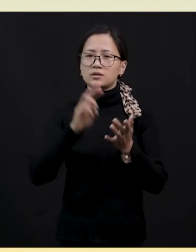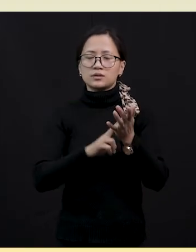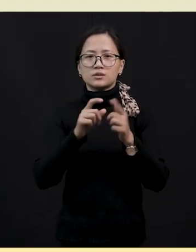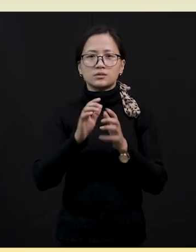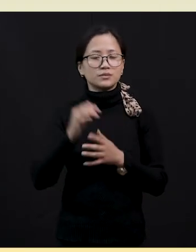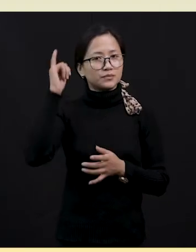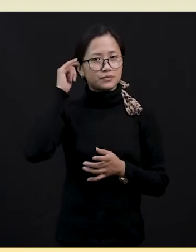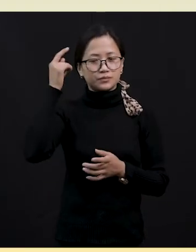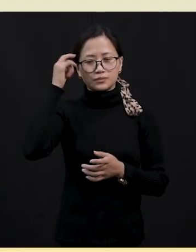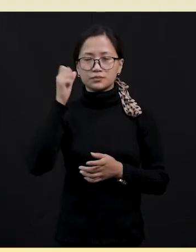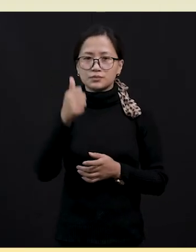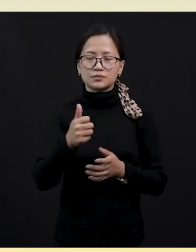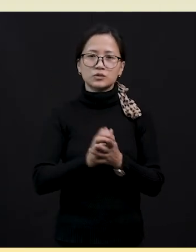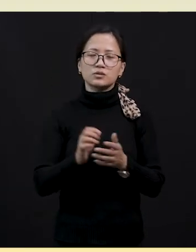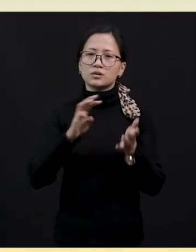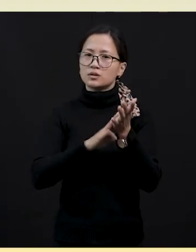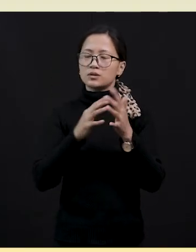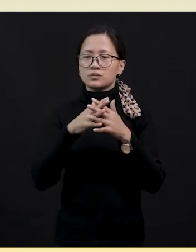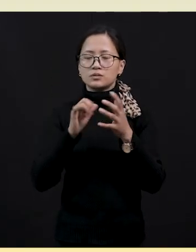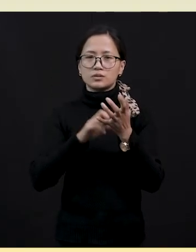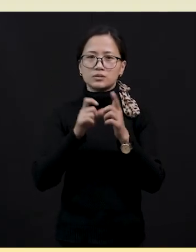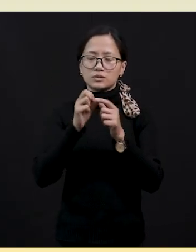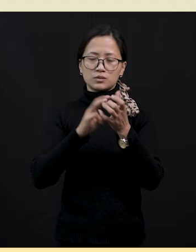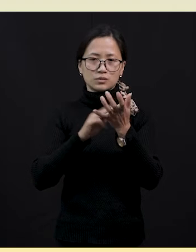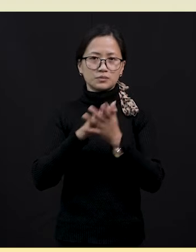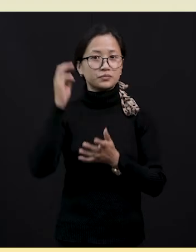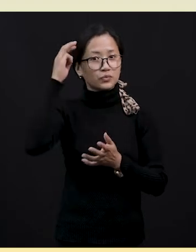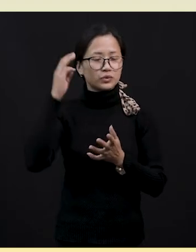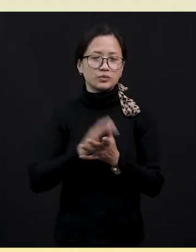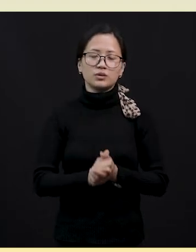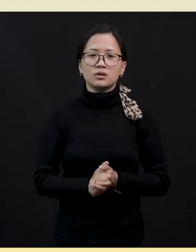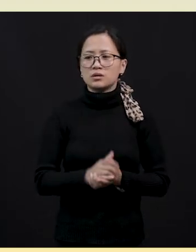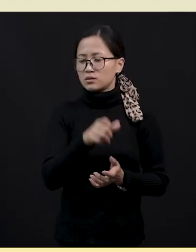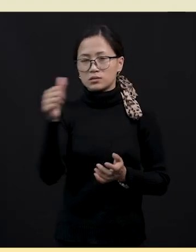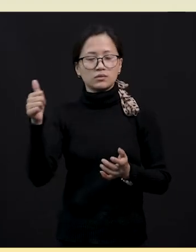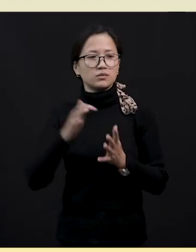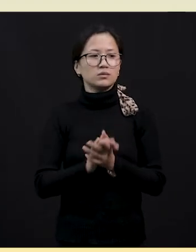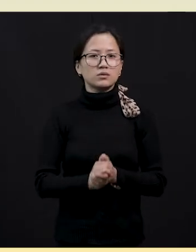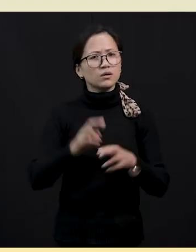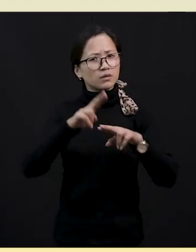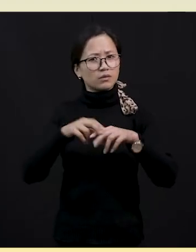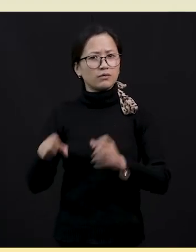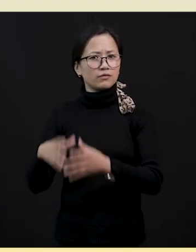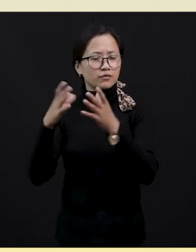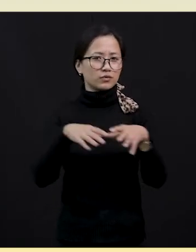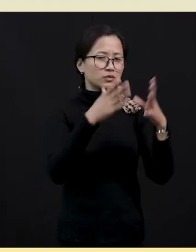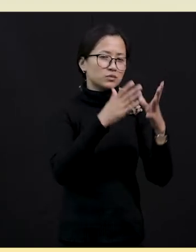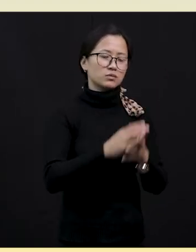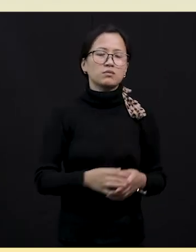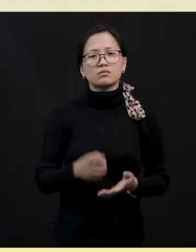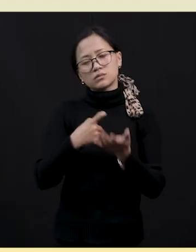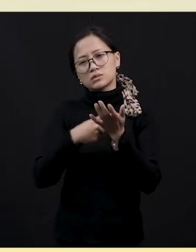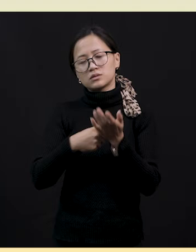intelligence. The hermit lived in a wood which he never left. So, if you say another word for wood, it would be a forest or a jungle.